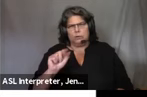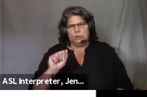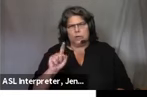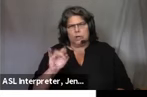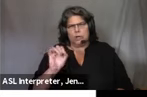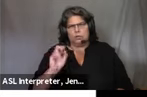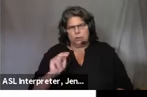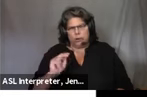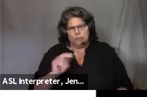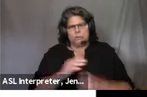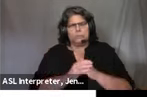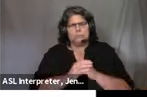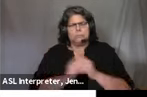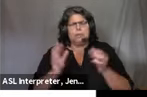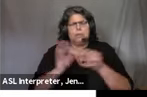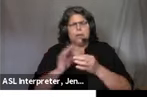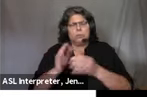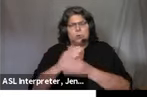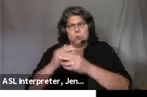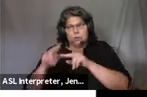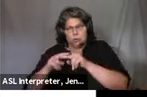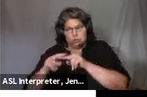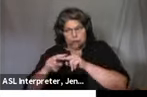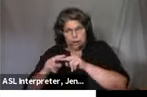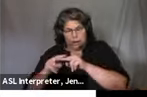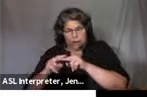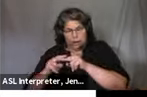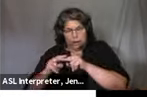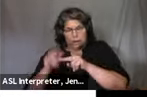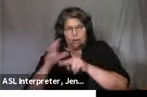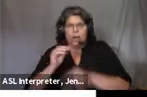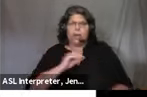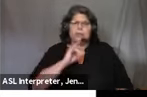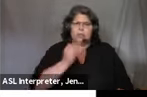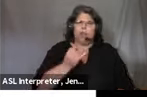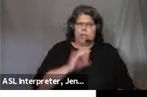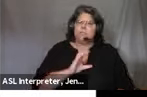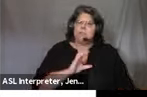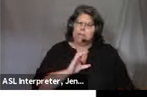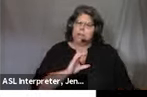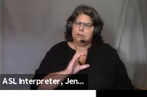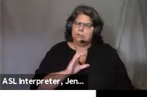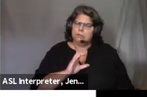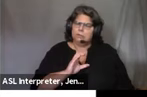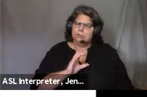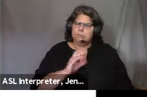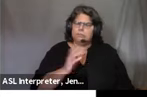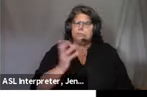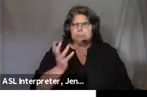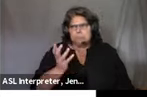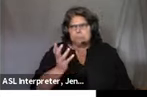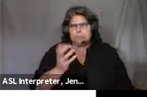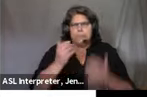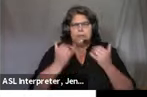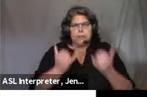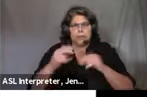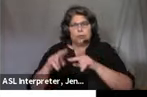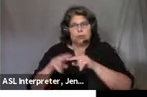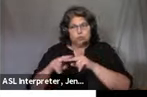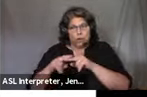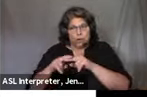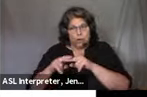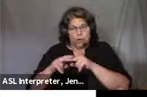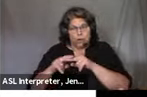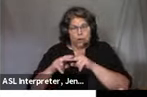the connection between the smart station and the JC. So now that the smart station